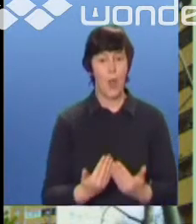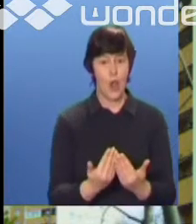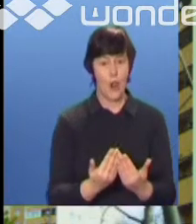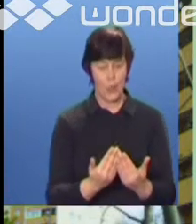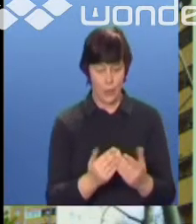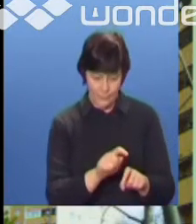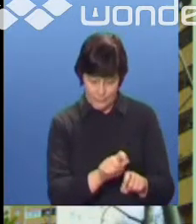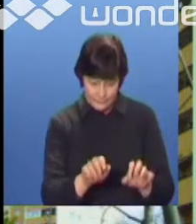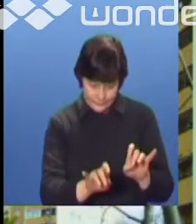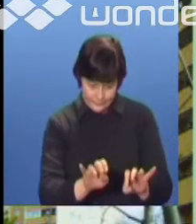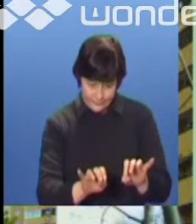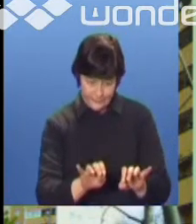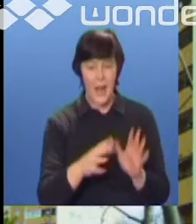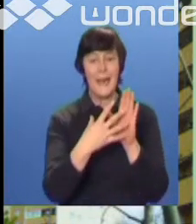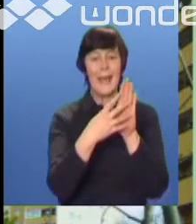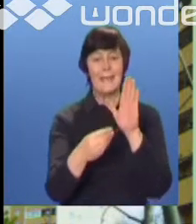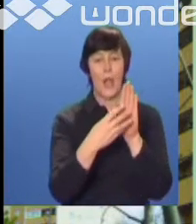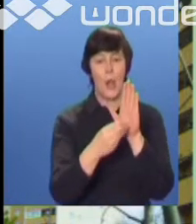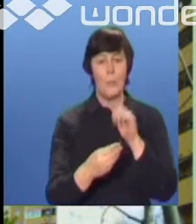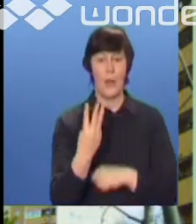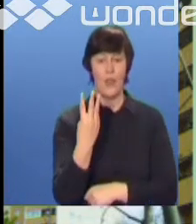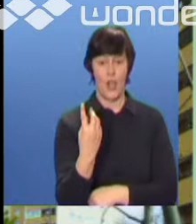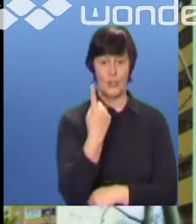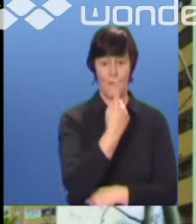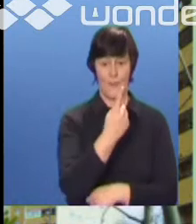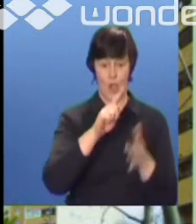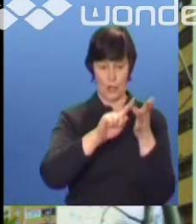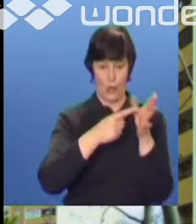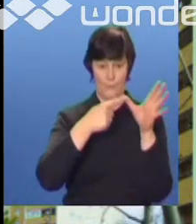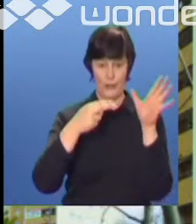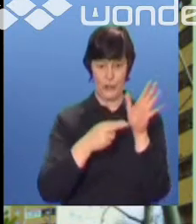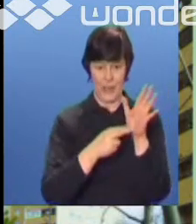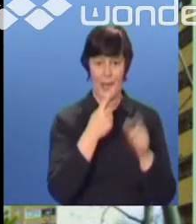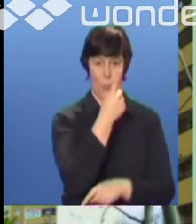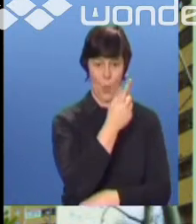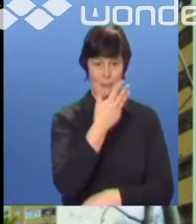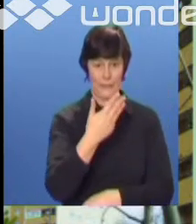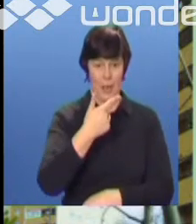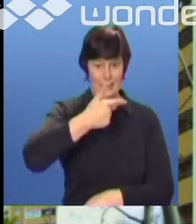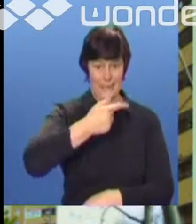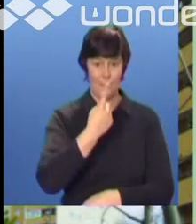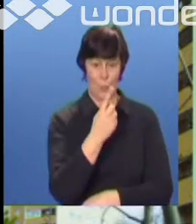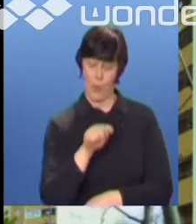Then you'll need to enter your date of birth in the space provided, for example, the 31st of January